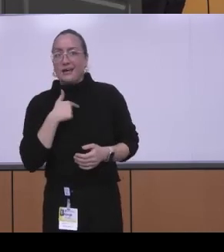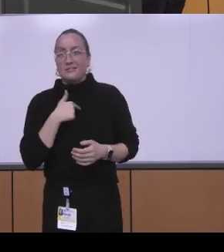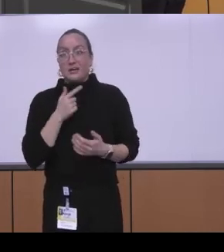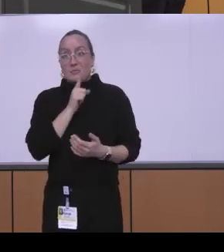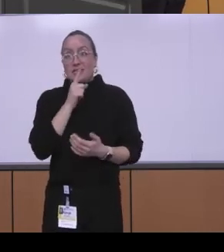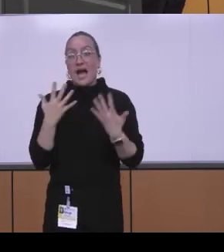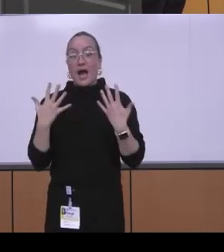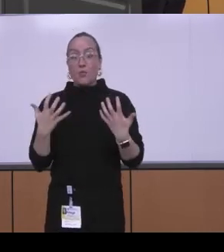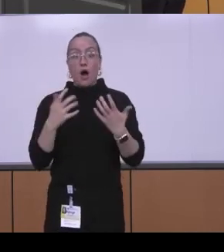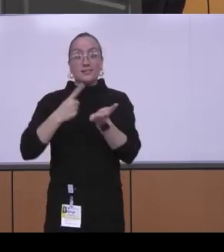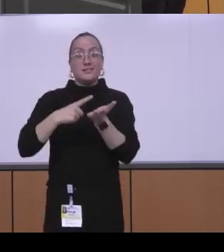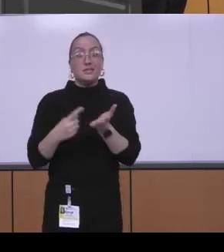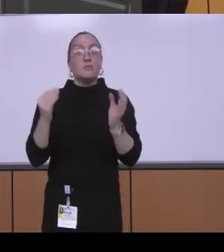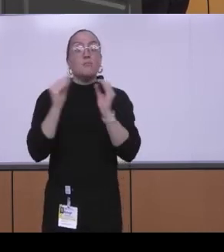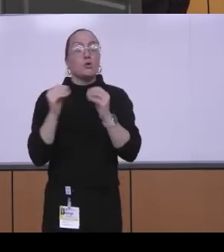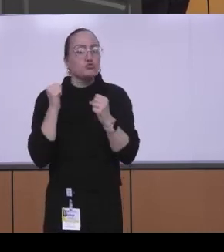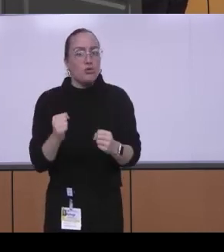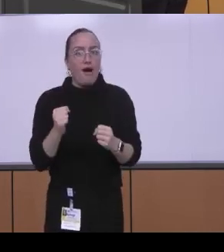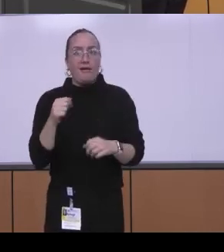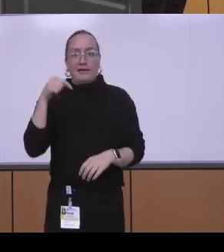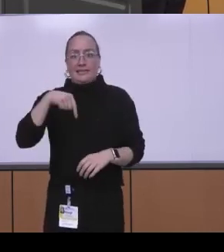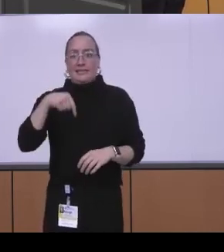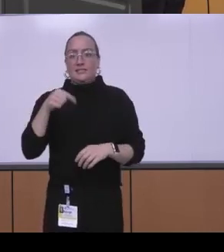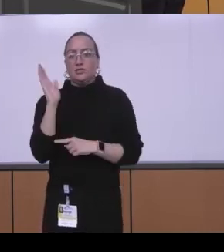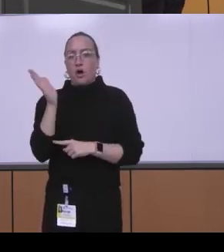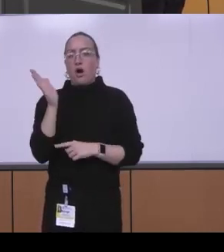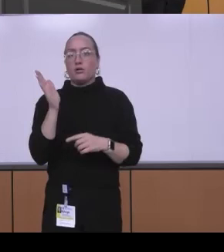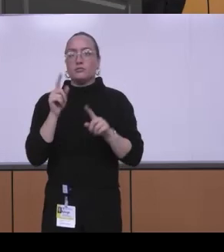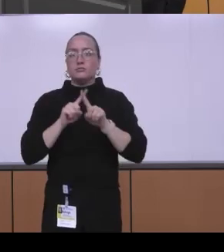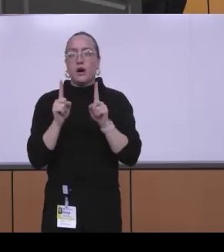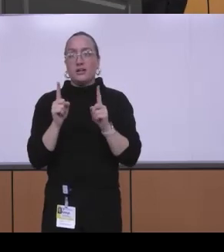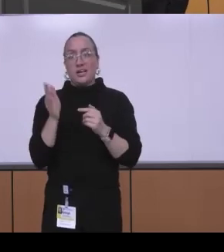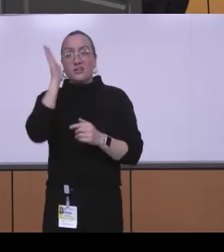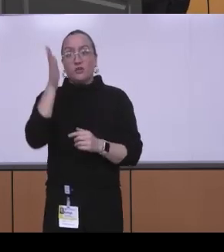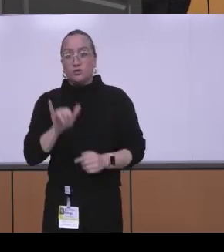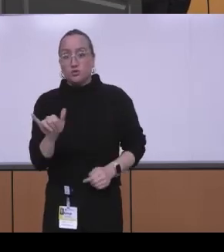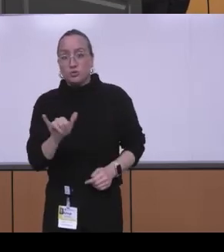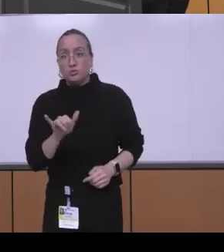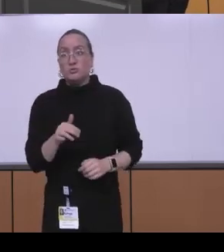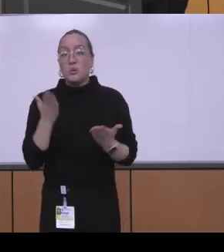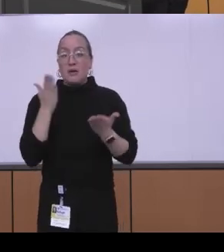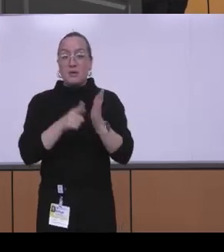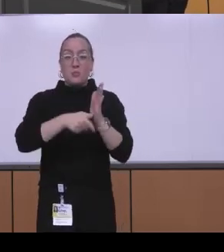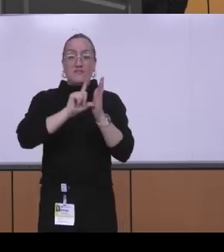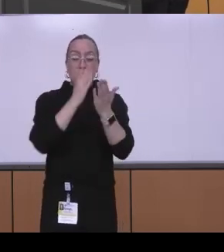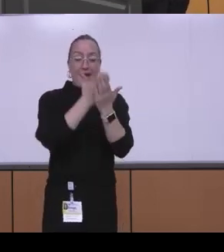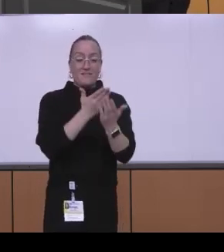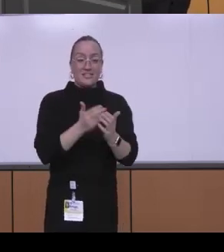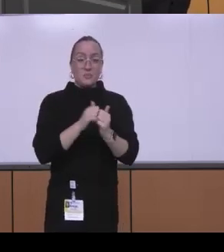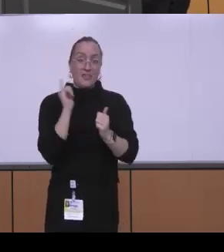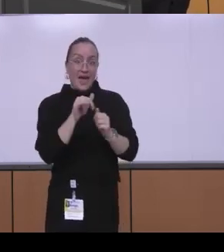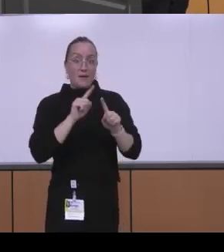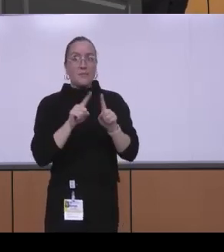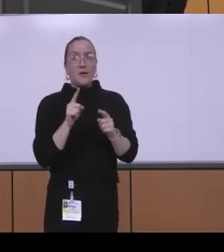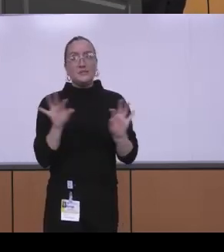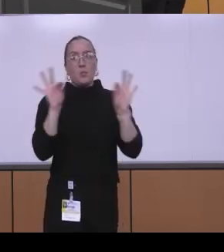this talk and hopefully through other avenues as well. I won't ask for you to give an exhaustive review of the evidence of that, but it's very good for us to be